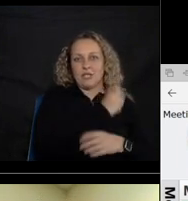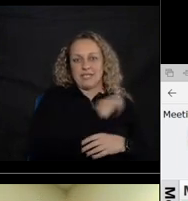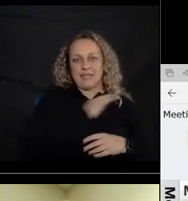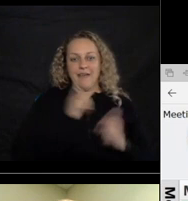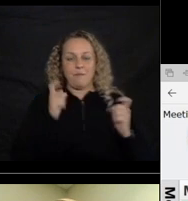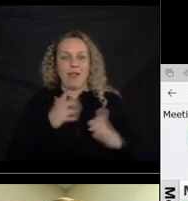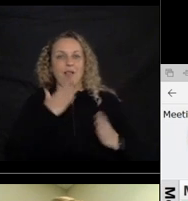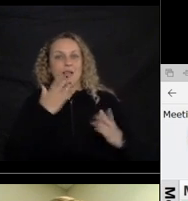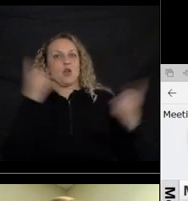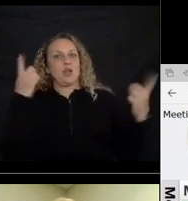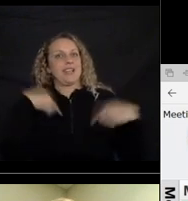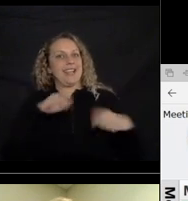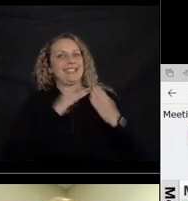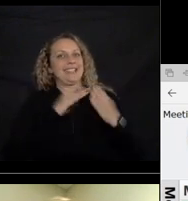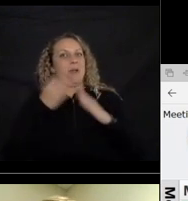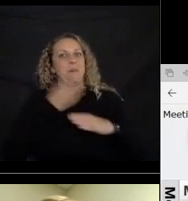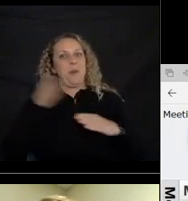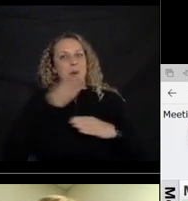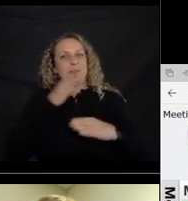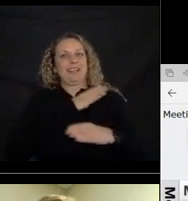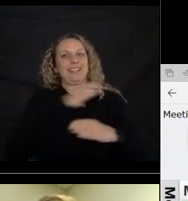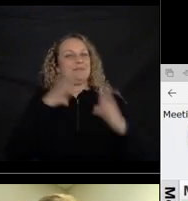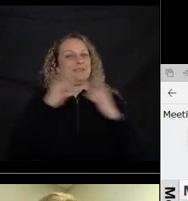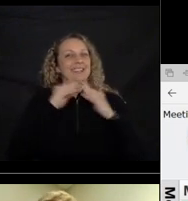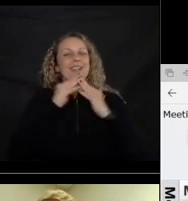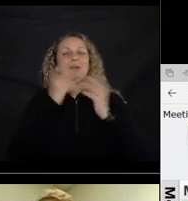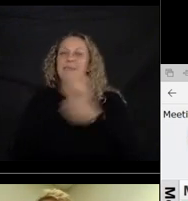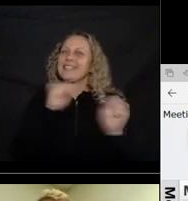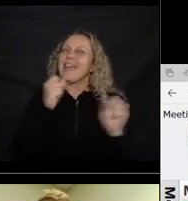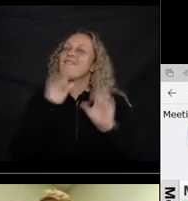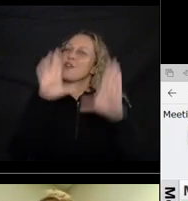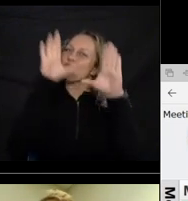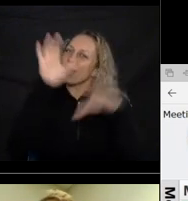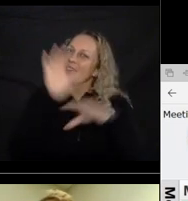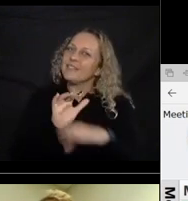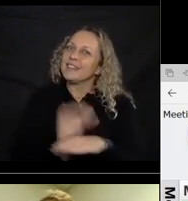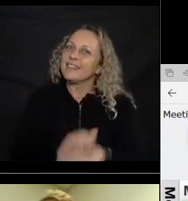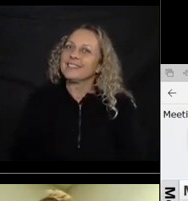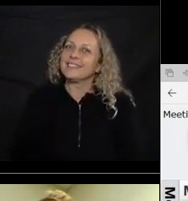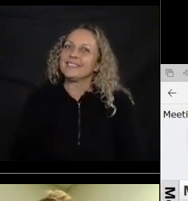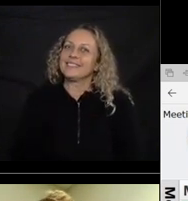for attending today's City of Boynton Beach Commission meeting. Be safe and have a great evening.